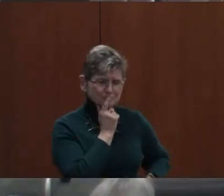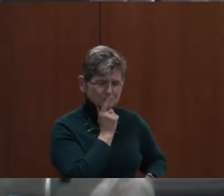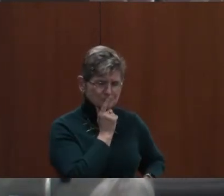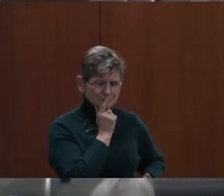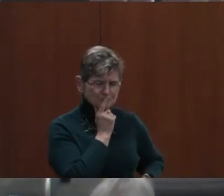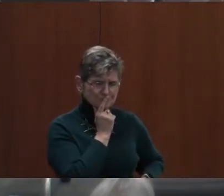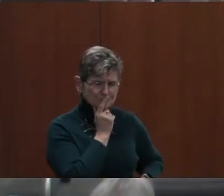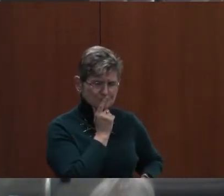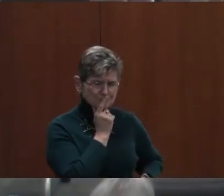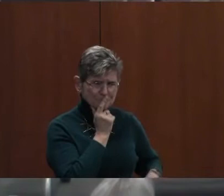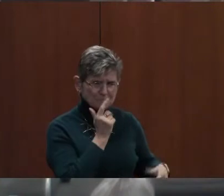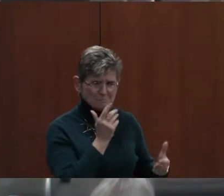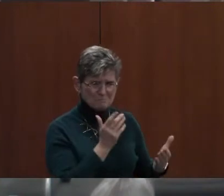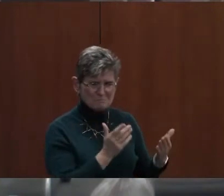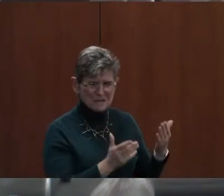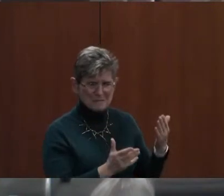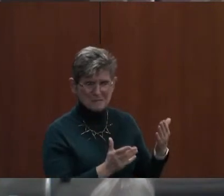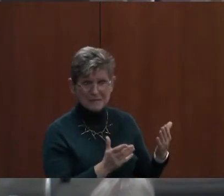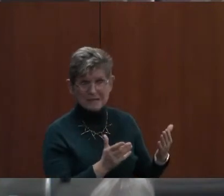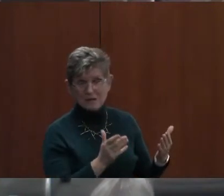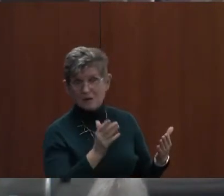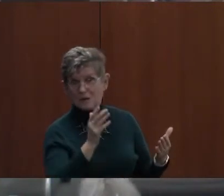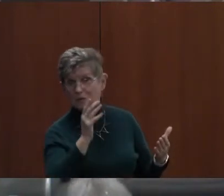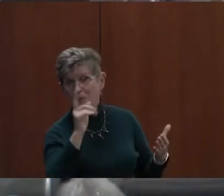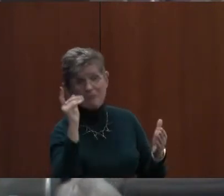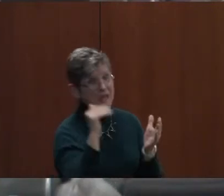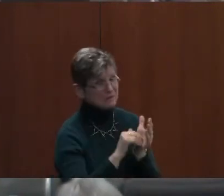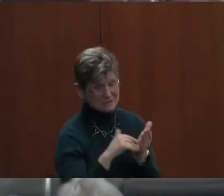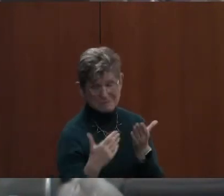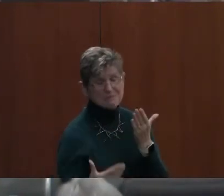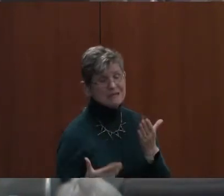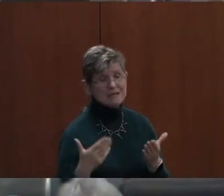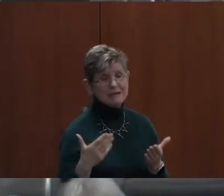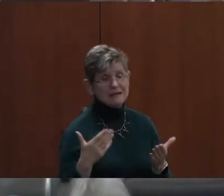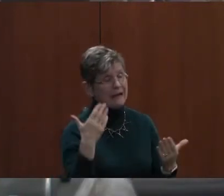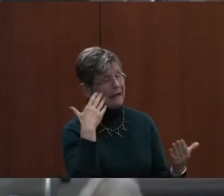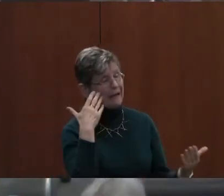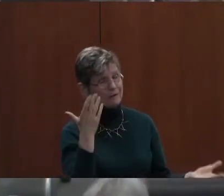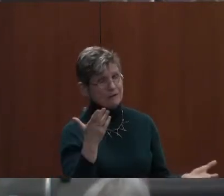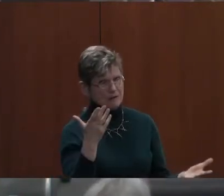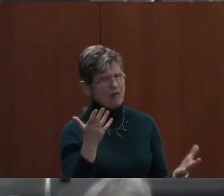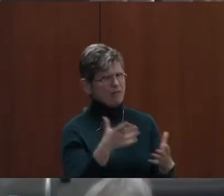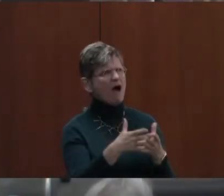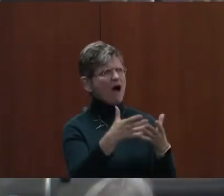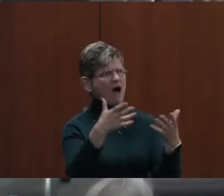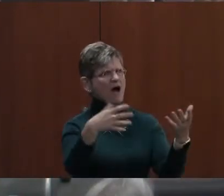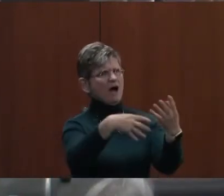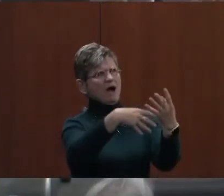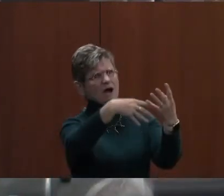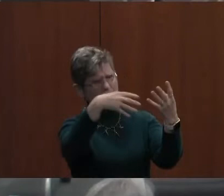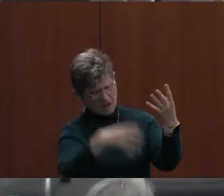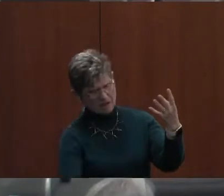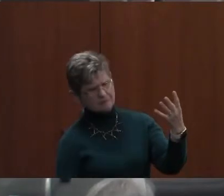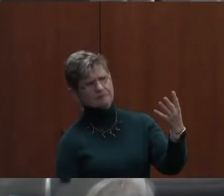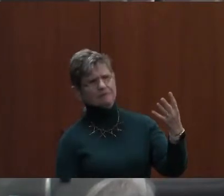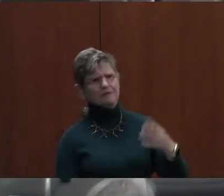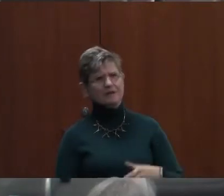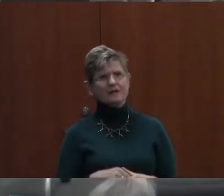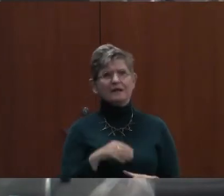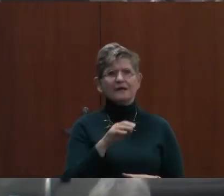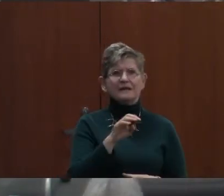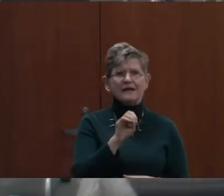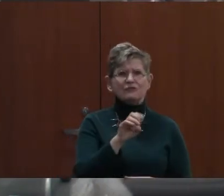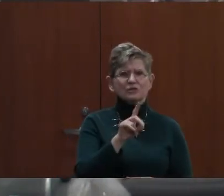Probably, I don't know, it's probably 1,000 maybe? I don't know. I know it's a lot, and I know that A lot the